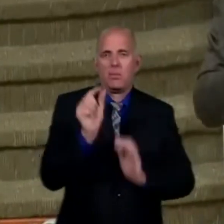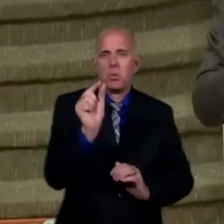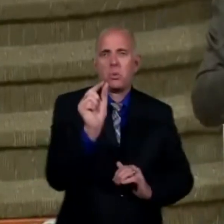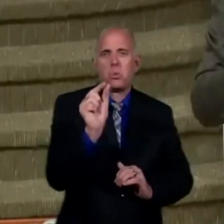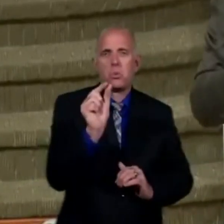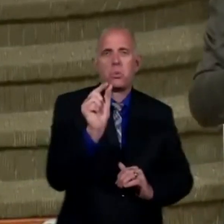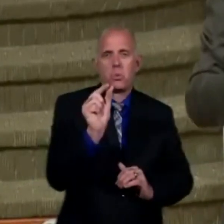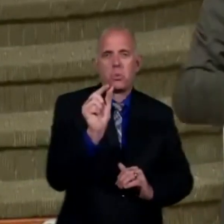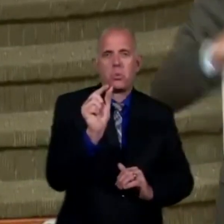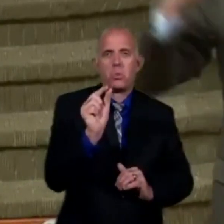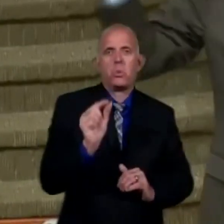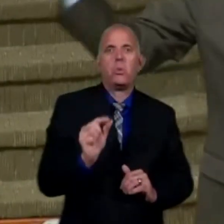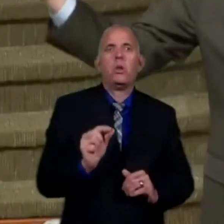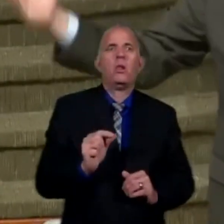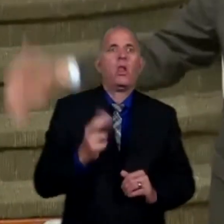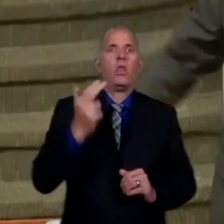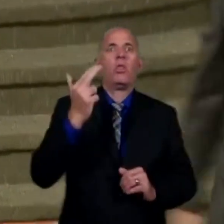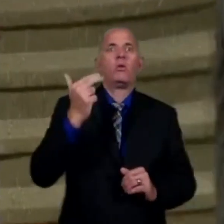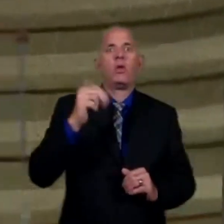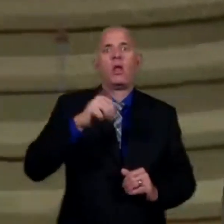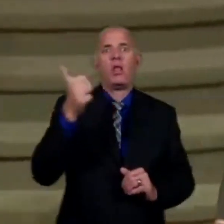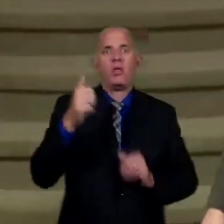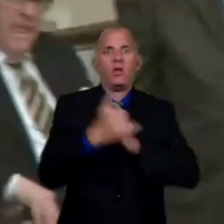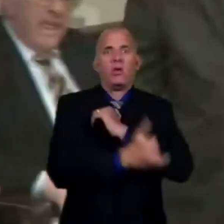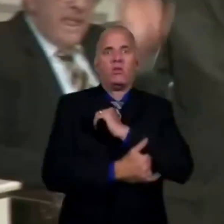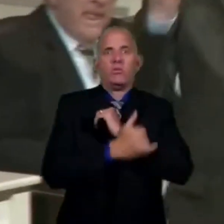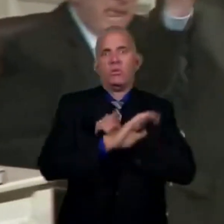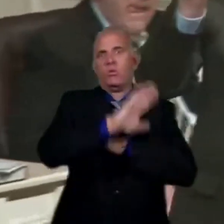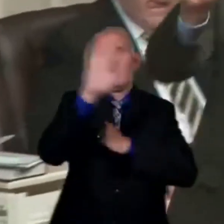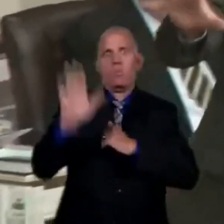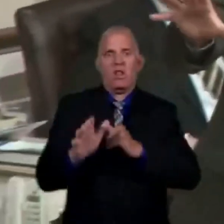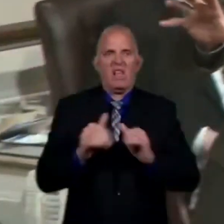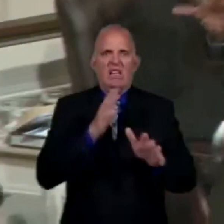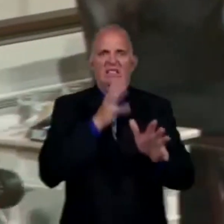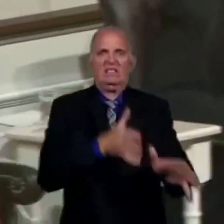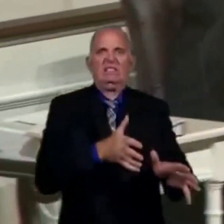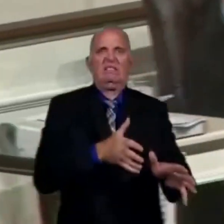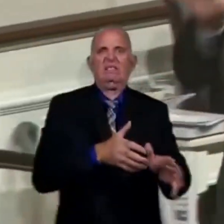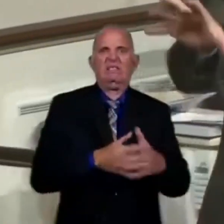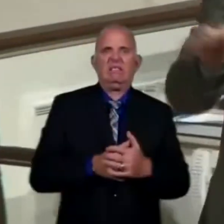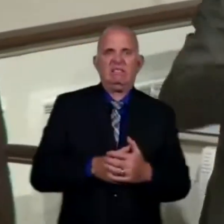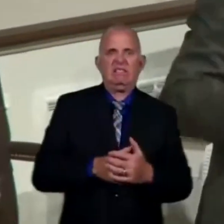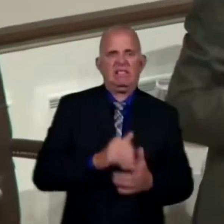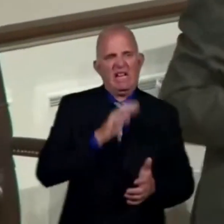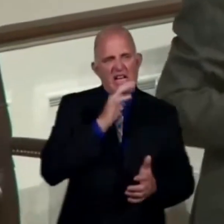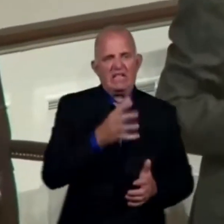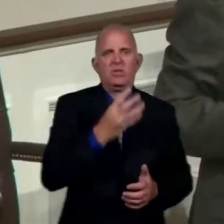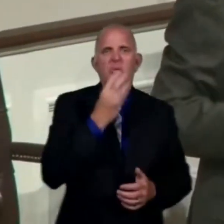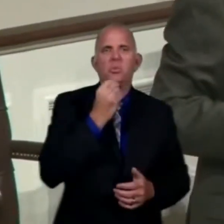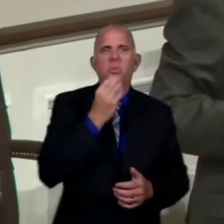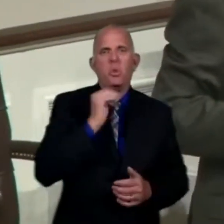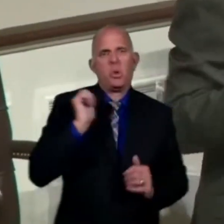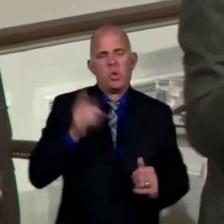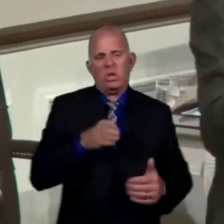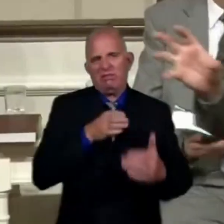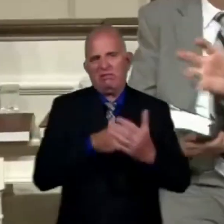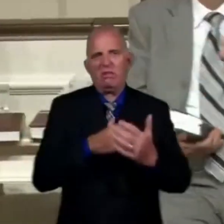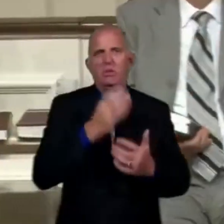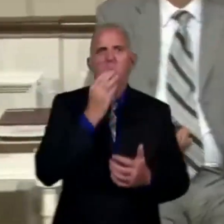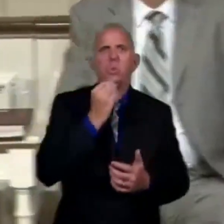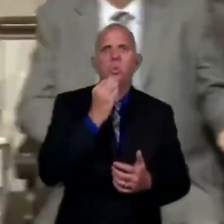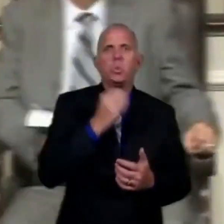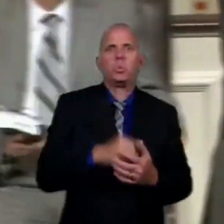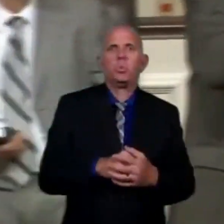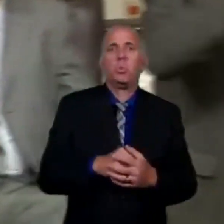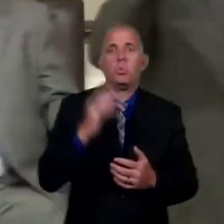it. Anti-Semitism is on the rise in the world, the hatred of the Jews against the Jews. One of the reasons